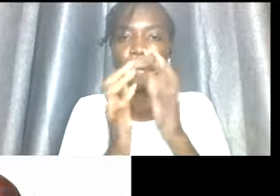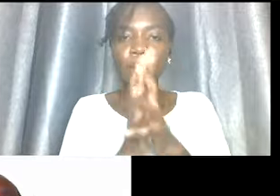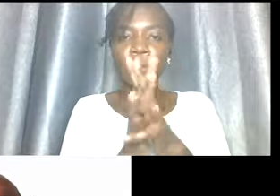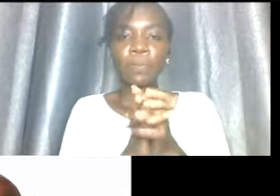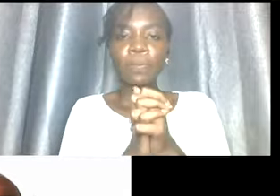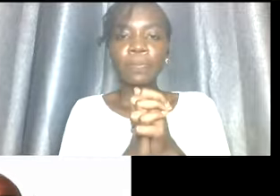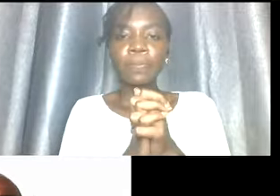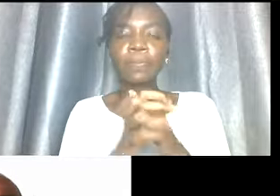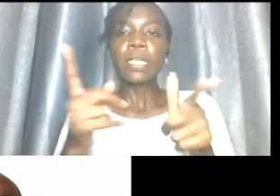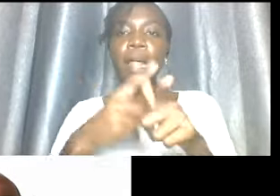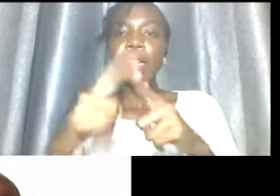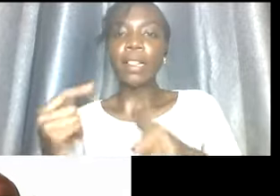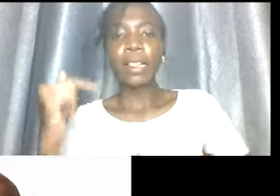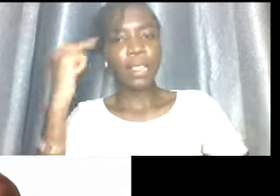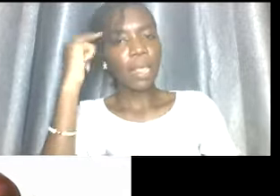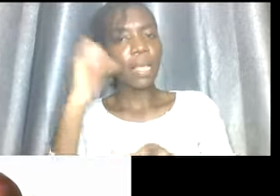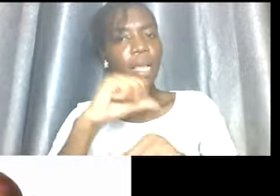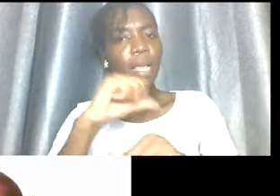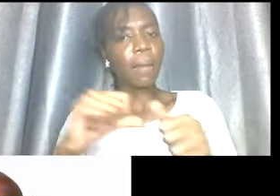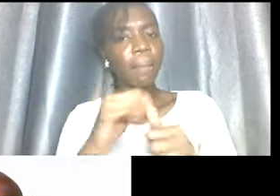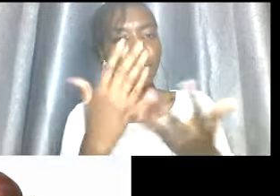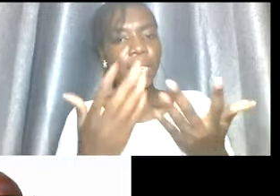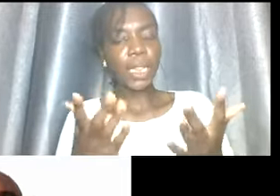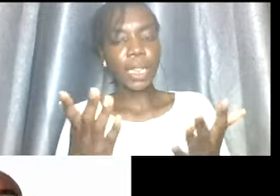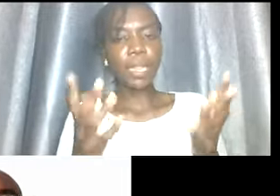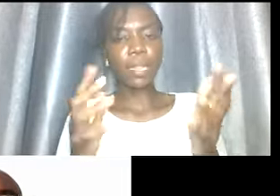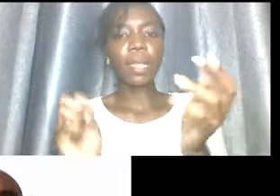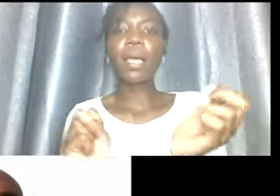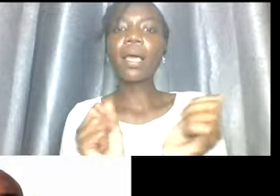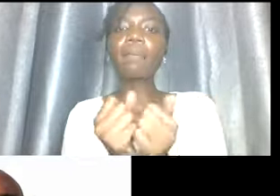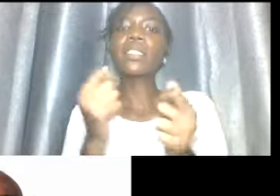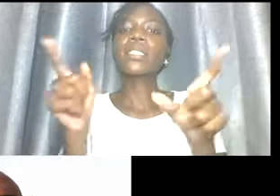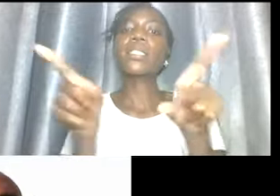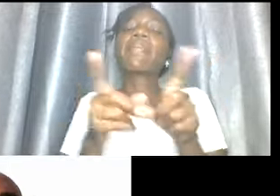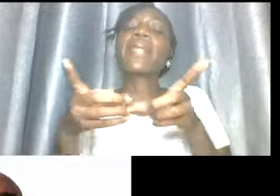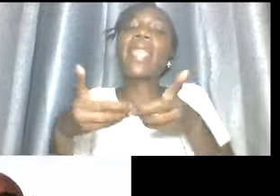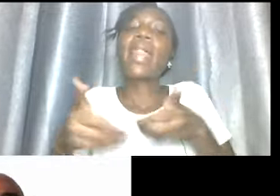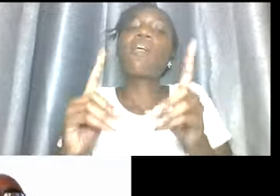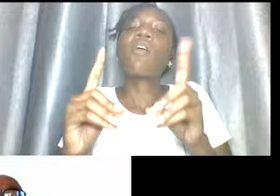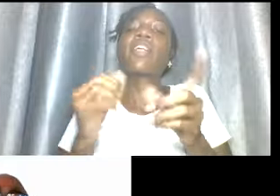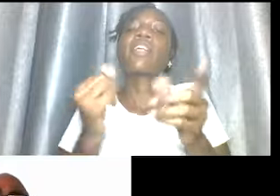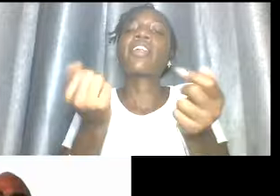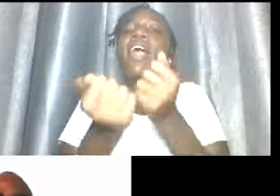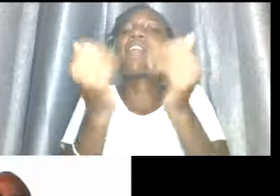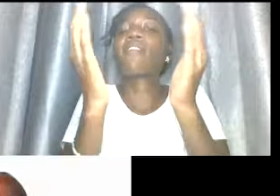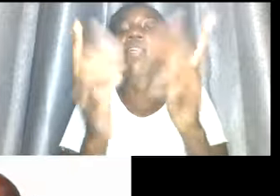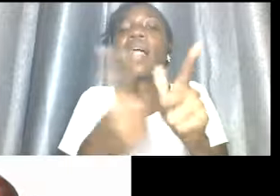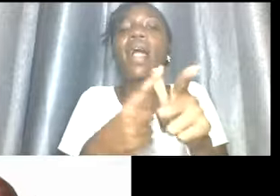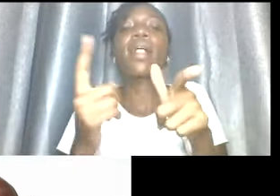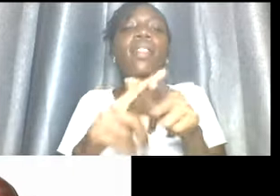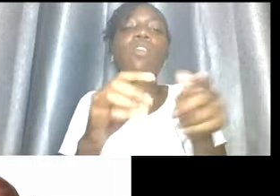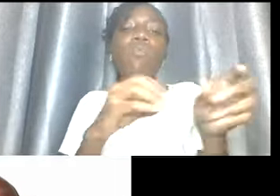I figured I'd work for Domino's Pizza as a delivery driver for a few months and then move to Exuma.